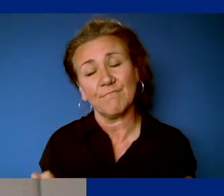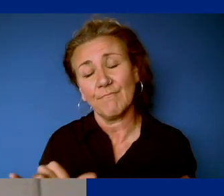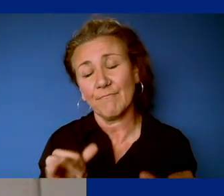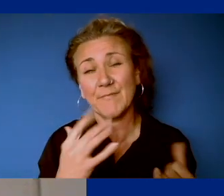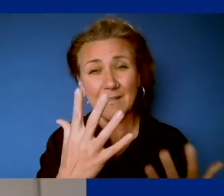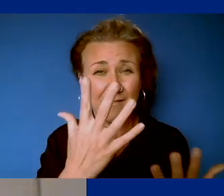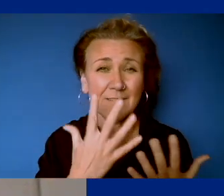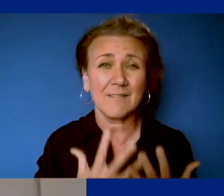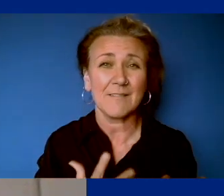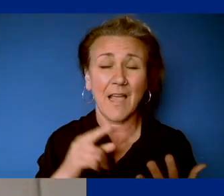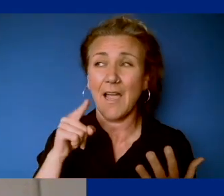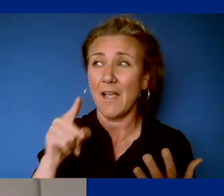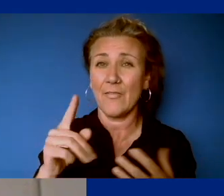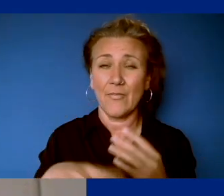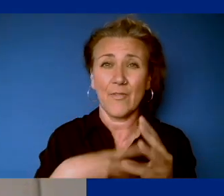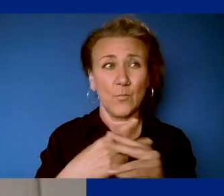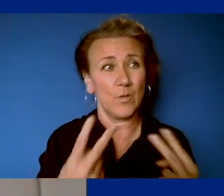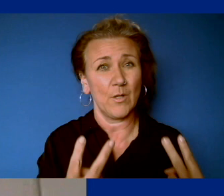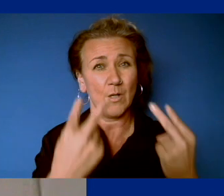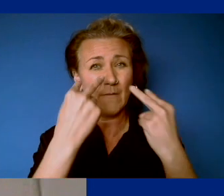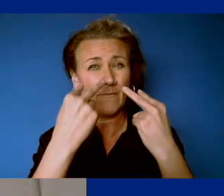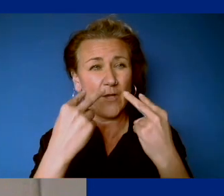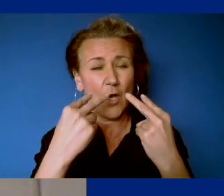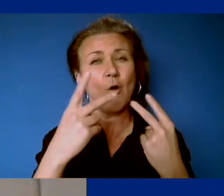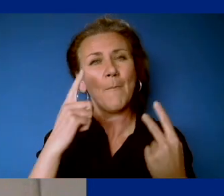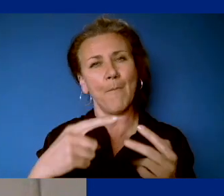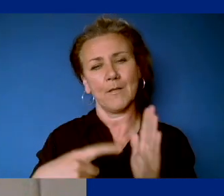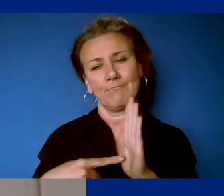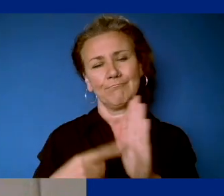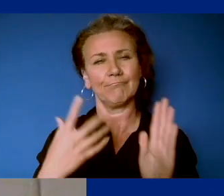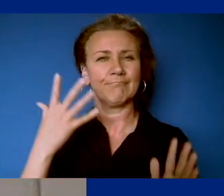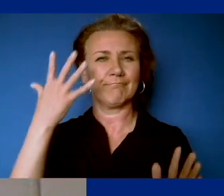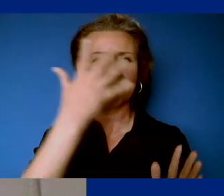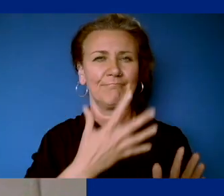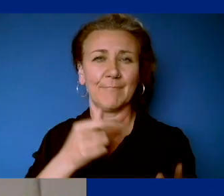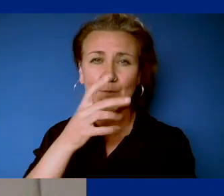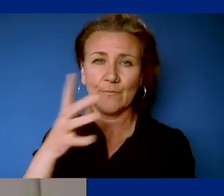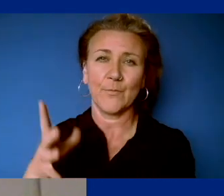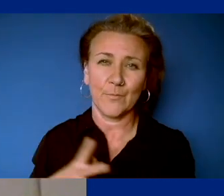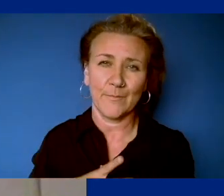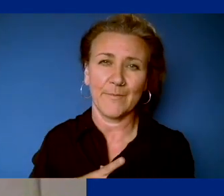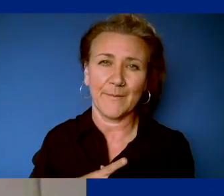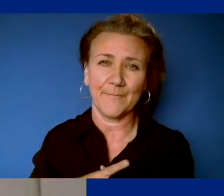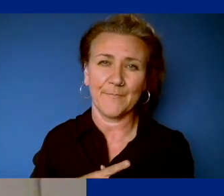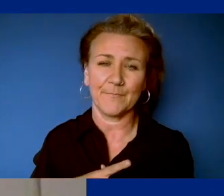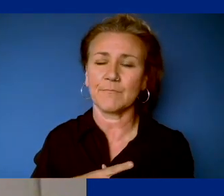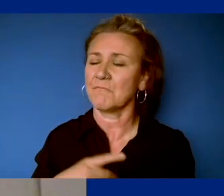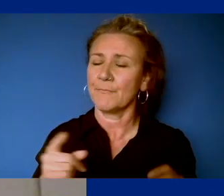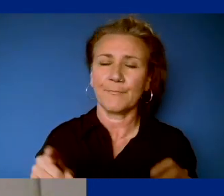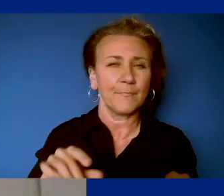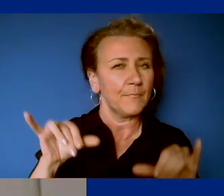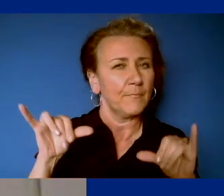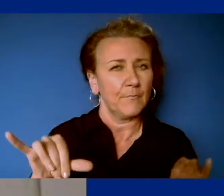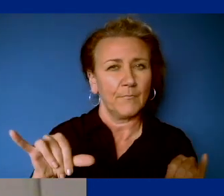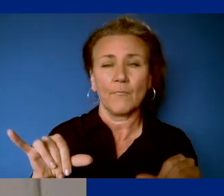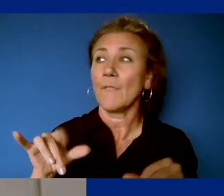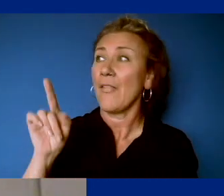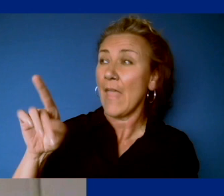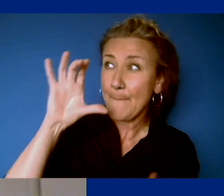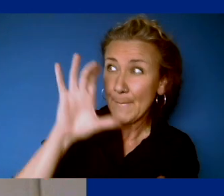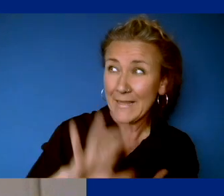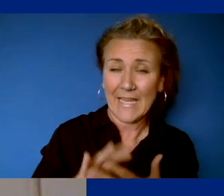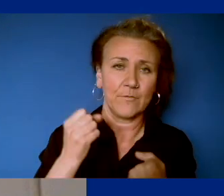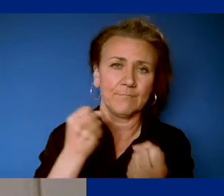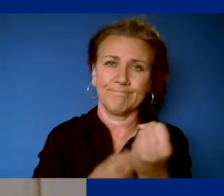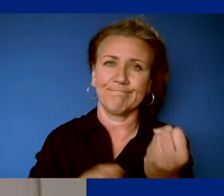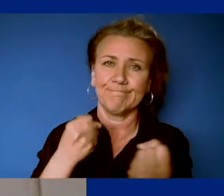truth is, a woman's value, especially in a line of work that is in the public eye, is still predicated on her appearance.